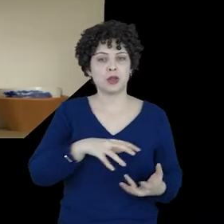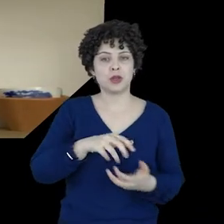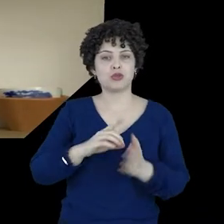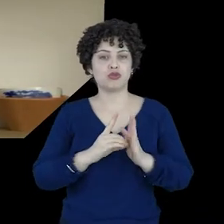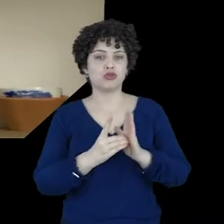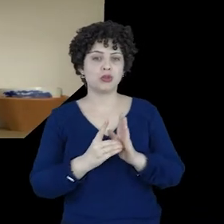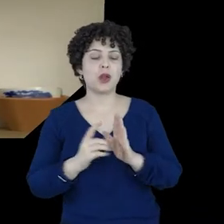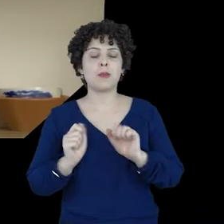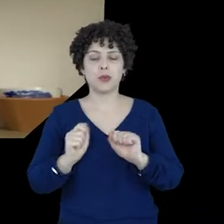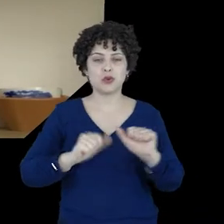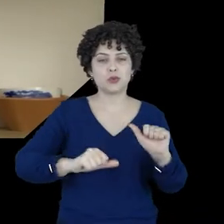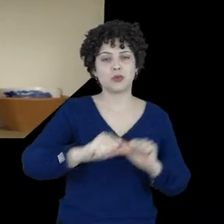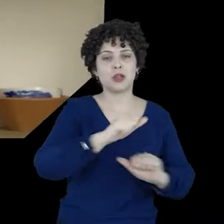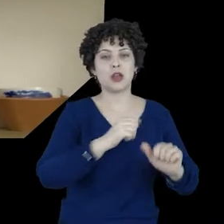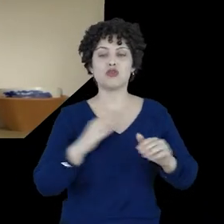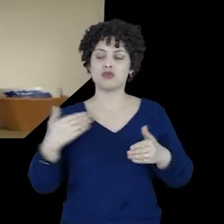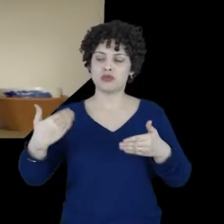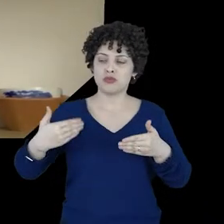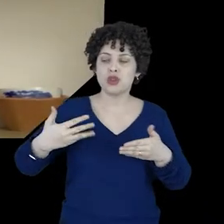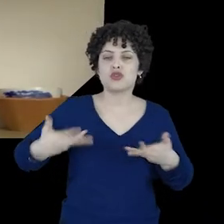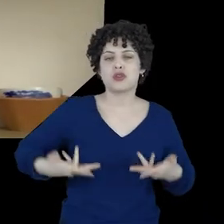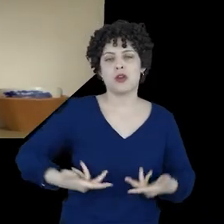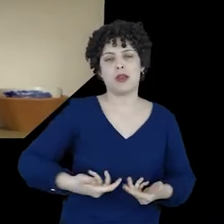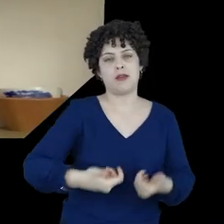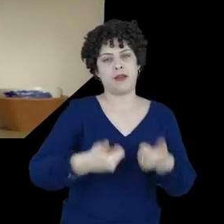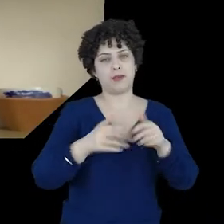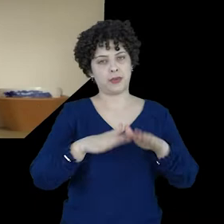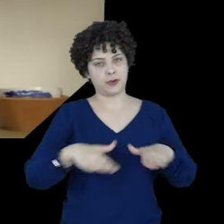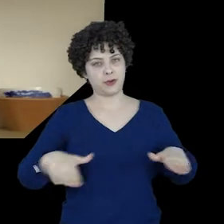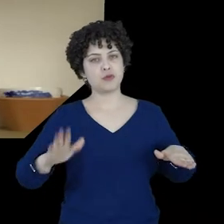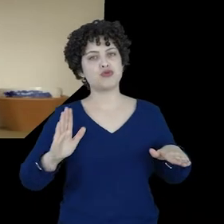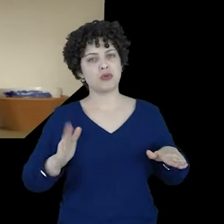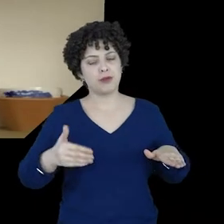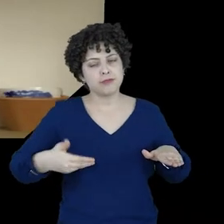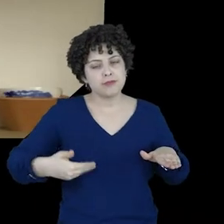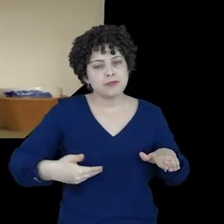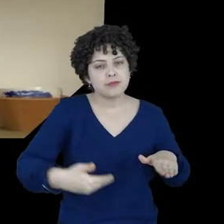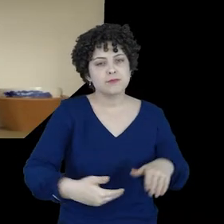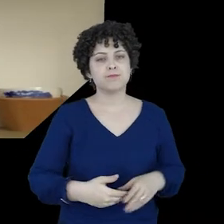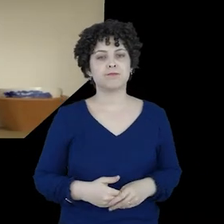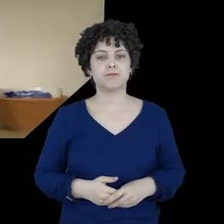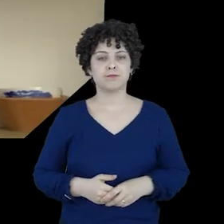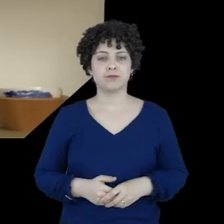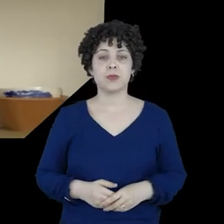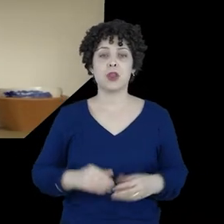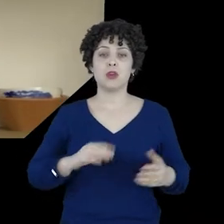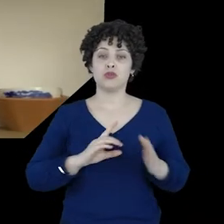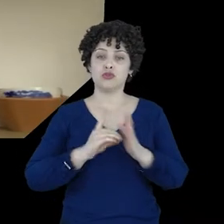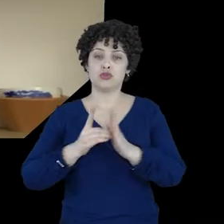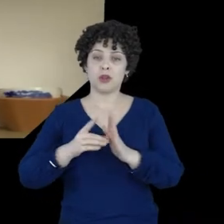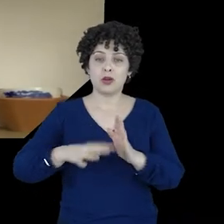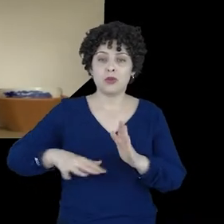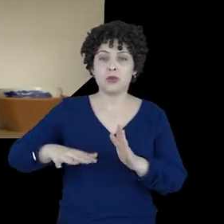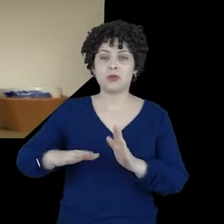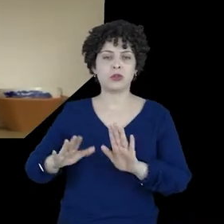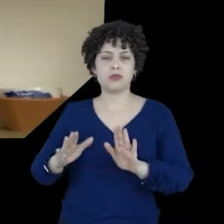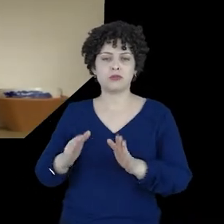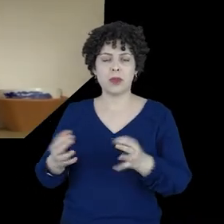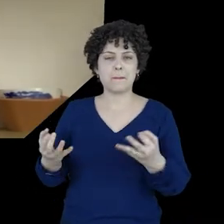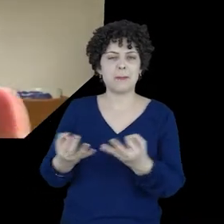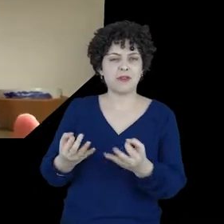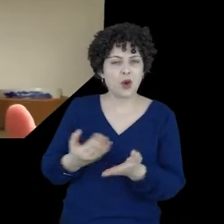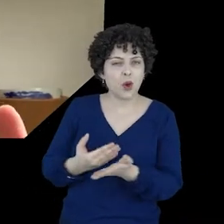world can change, and indeed how it is being changed in ways that are better for children. The digital world did not arise